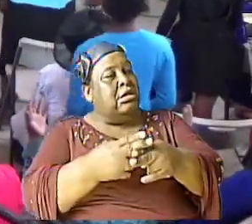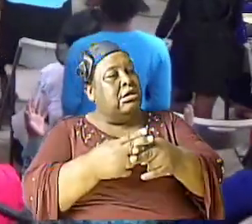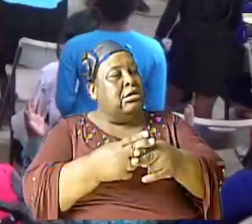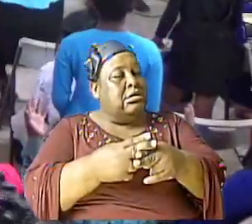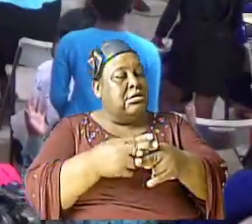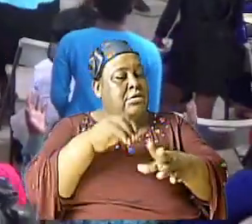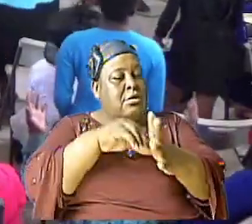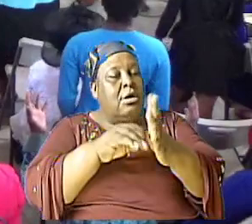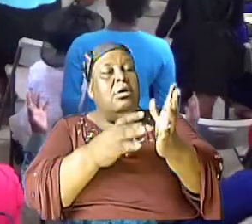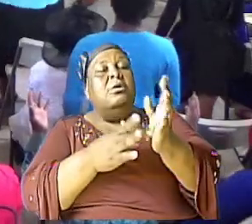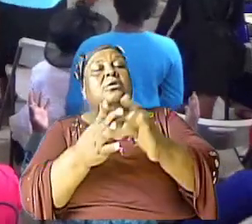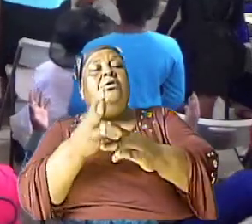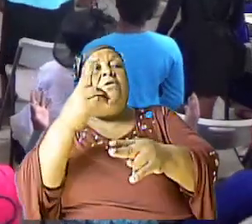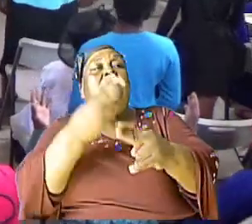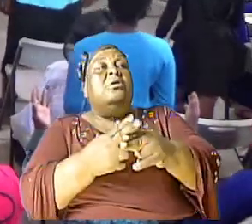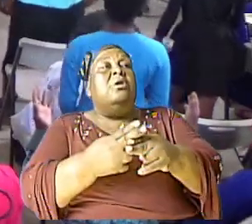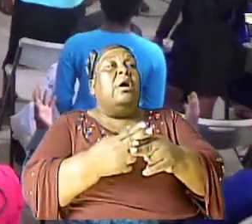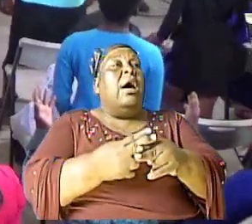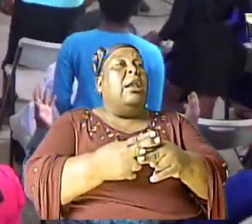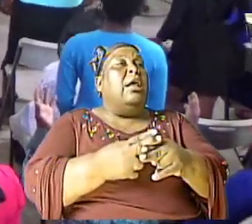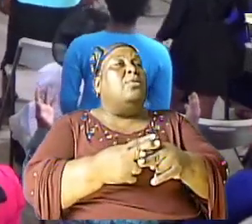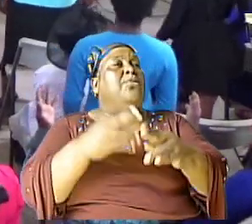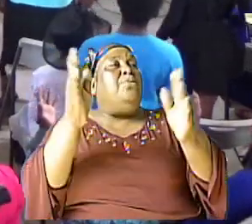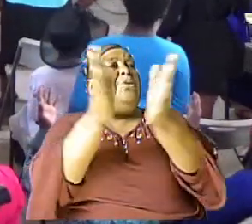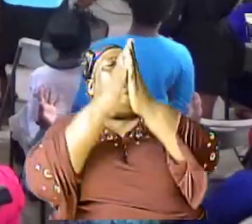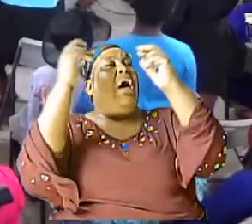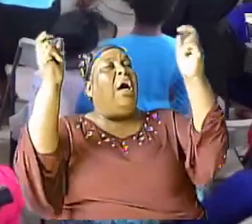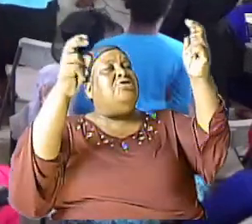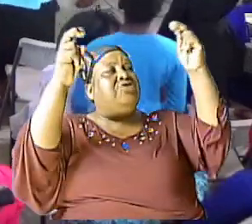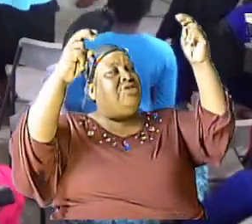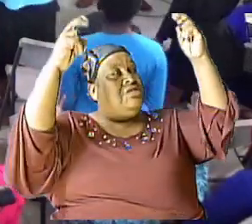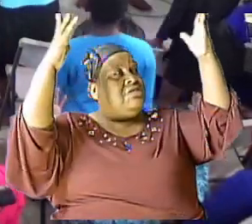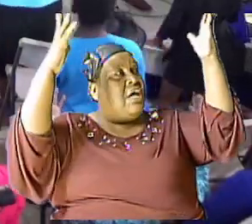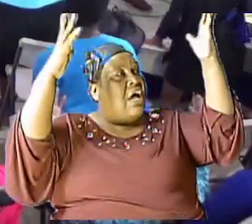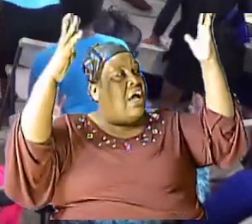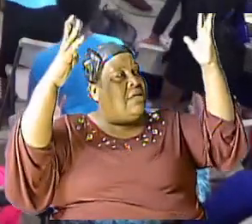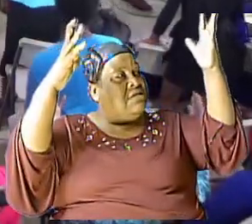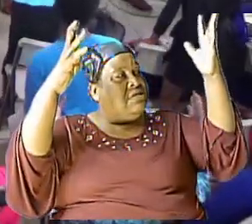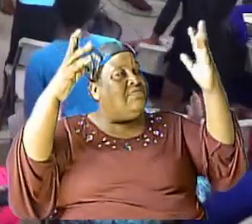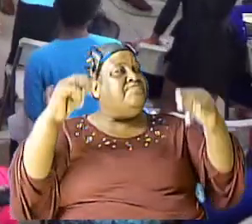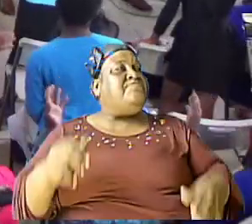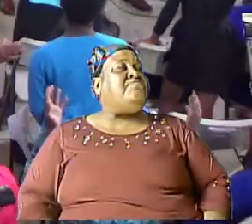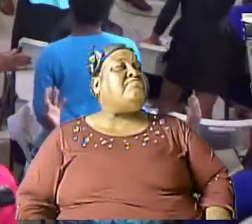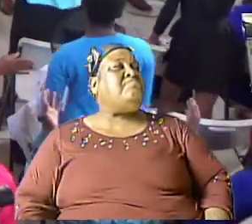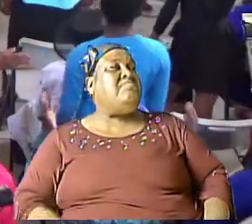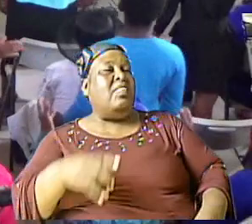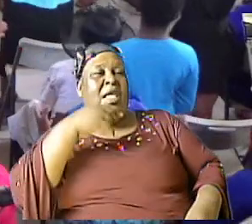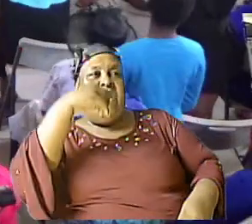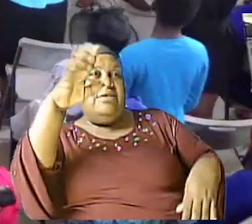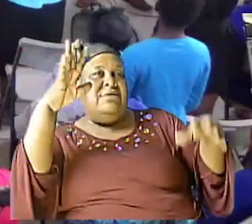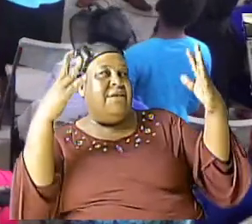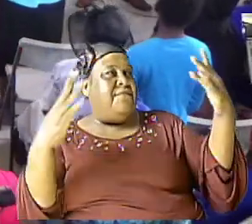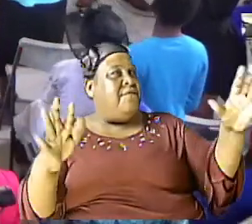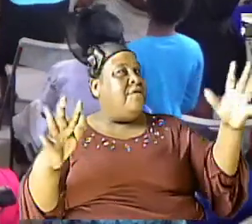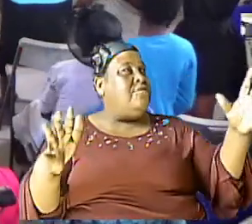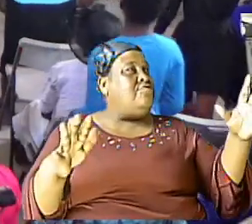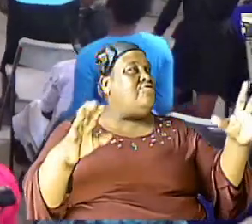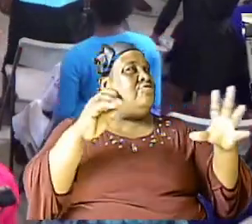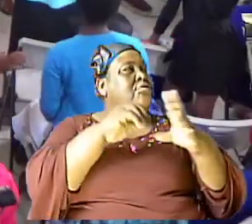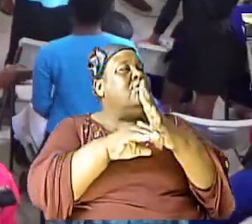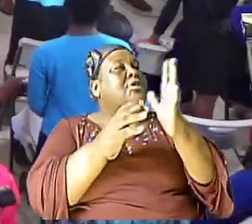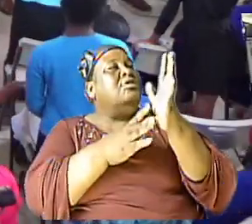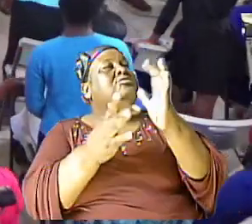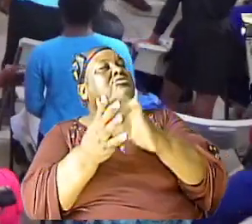in Jesus' name, oh glory to God, we count it done, we count it